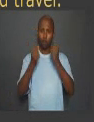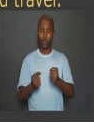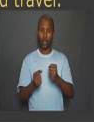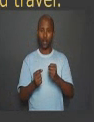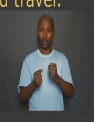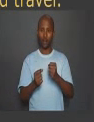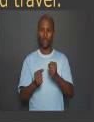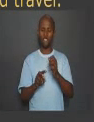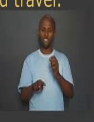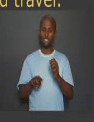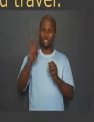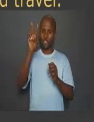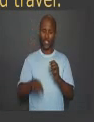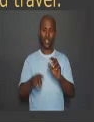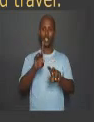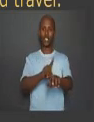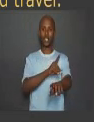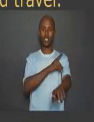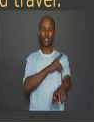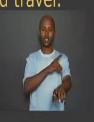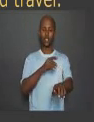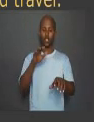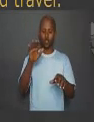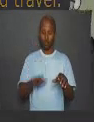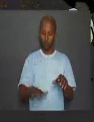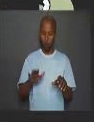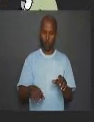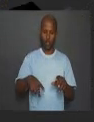vertical distance that the ball could travel.